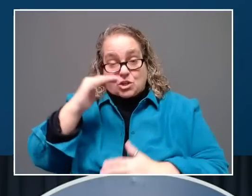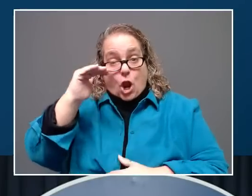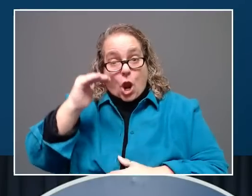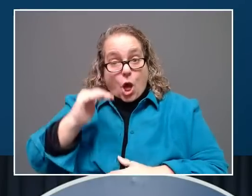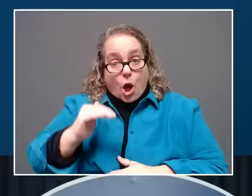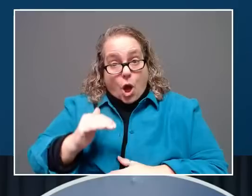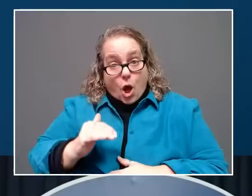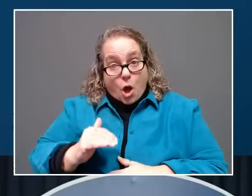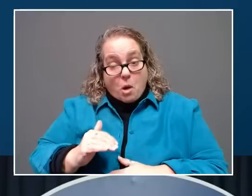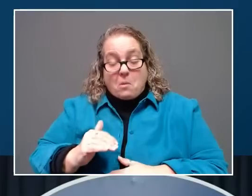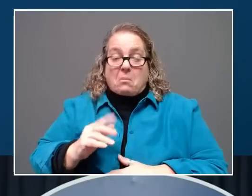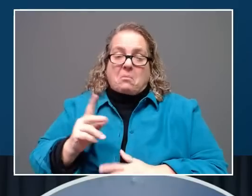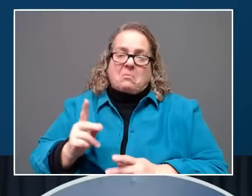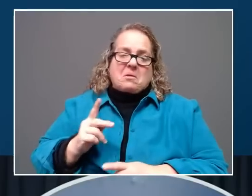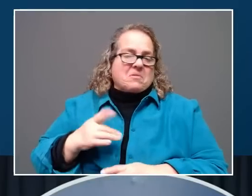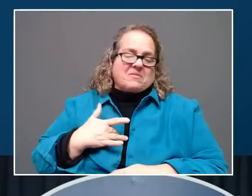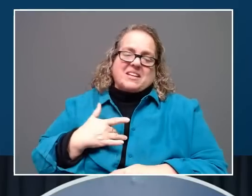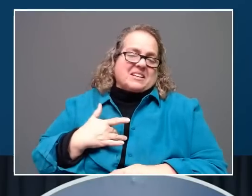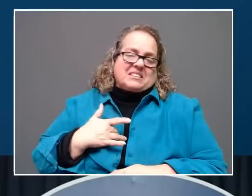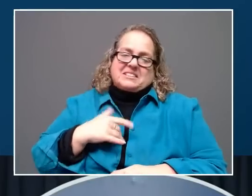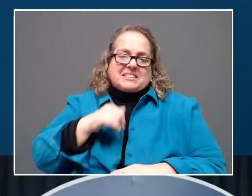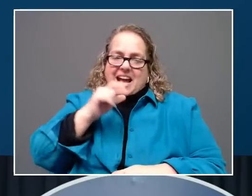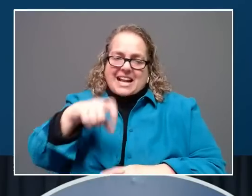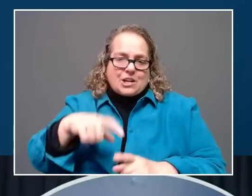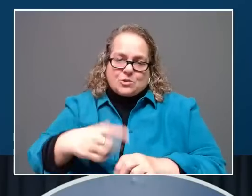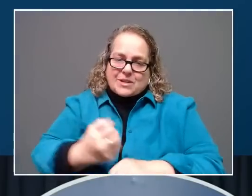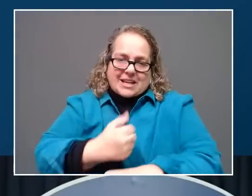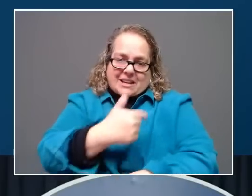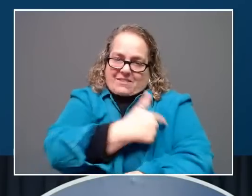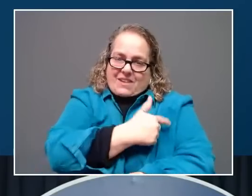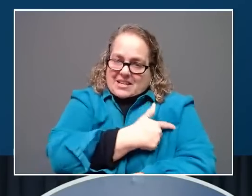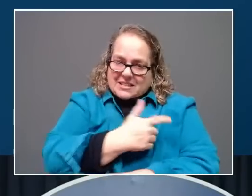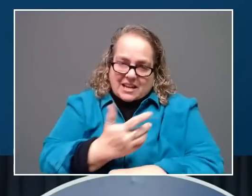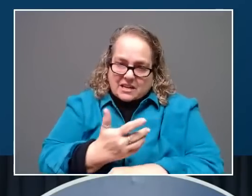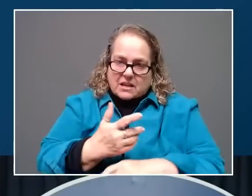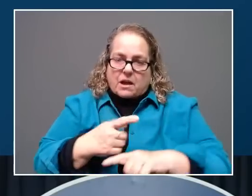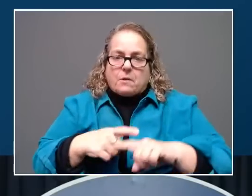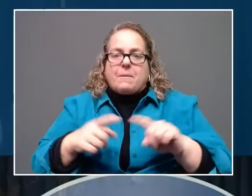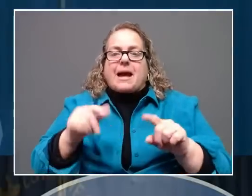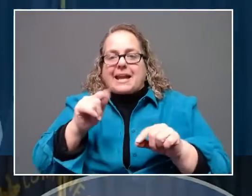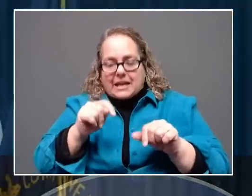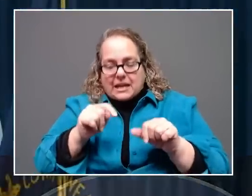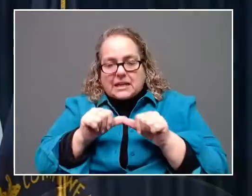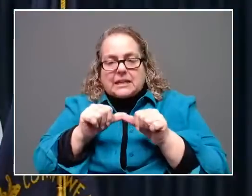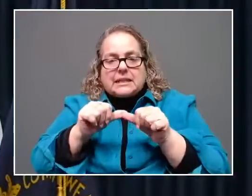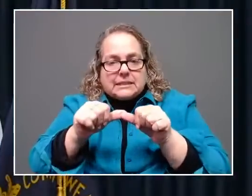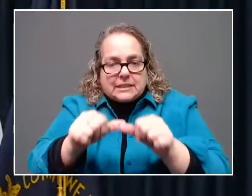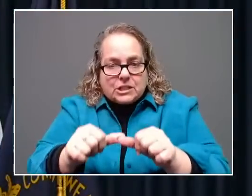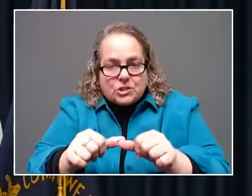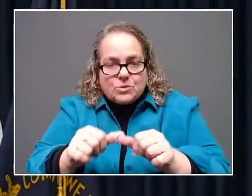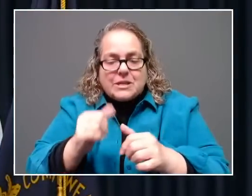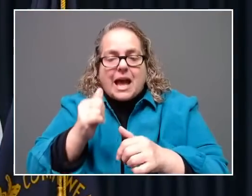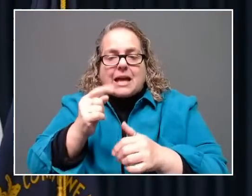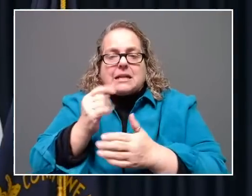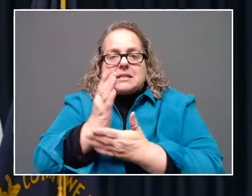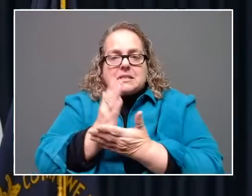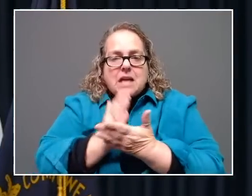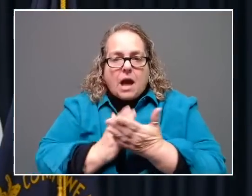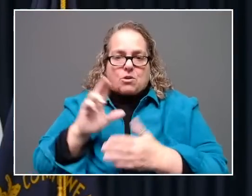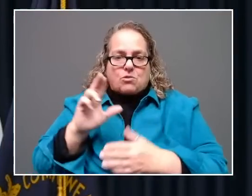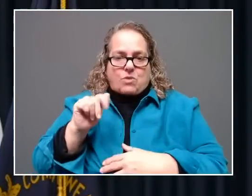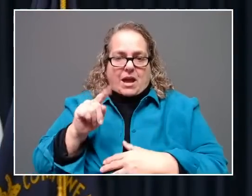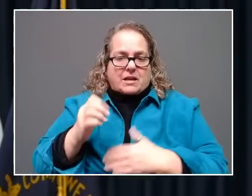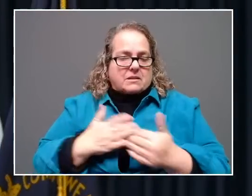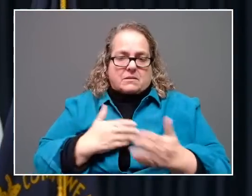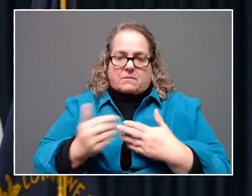people have gotten vaccinated, but the fact that it continues at some steady rate, even if it is a lower rate, that's a piece of